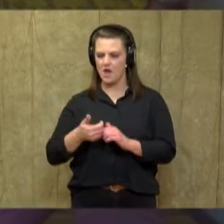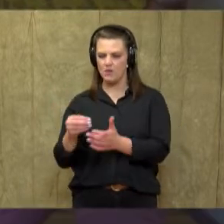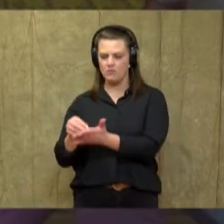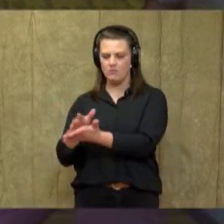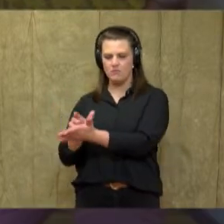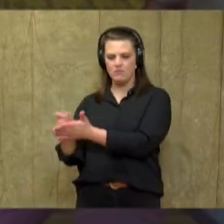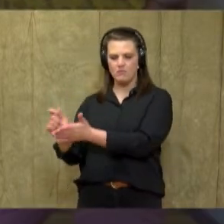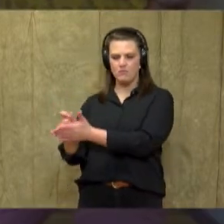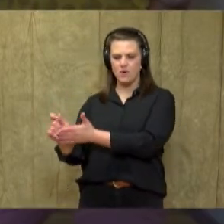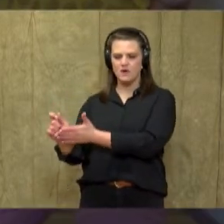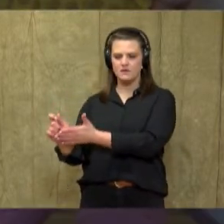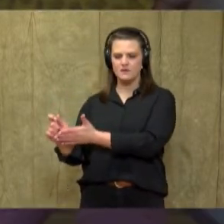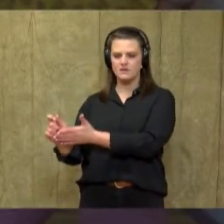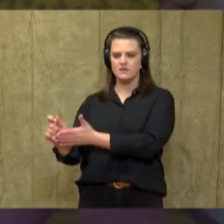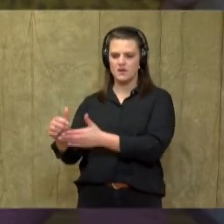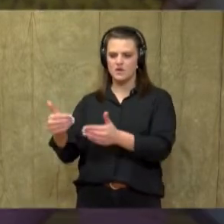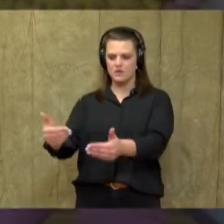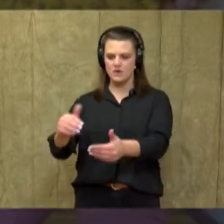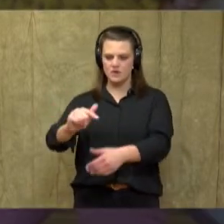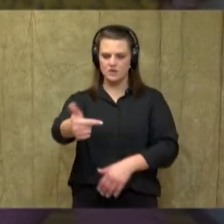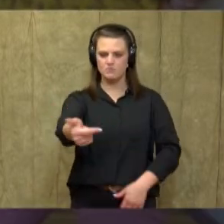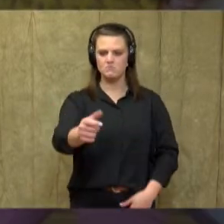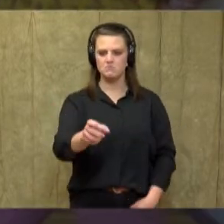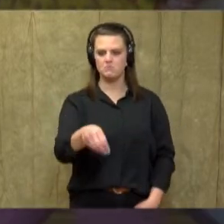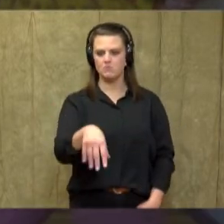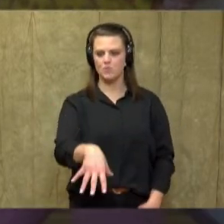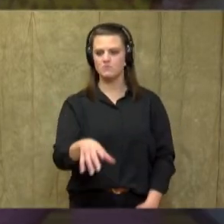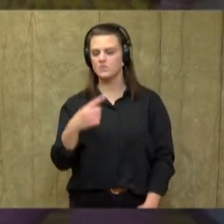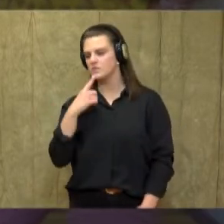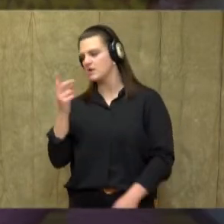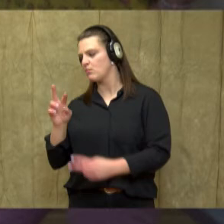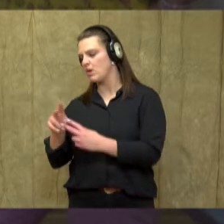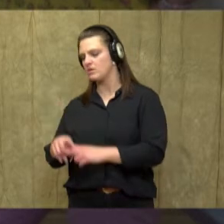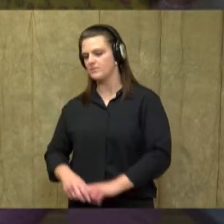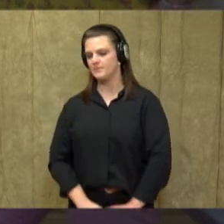write that as a decimal? Go ahead and write it down or tell your partner.